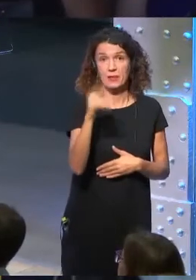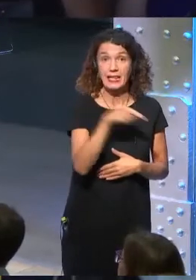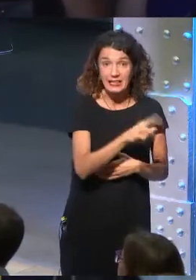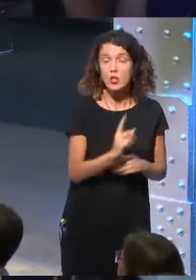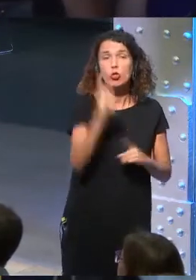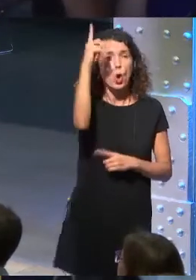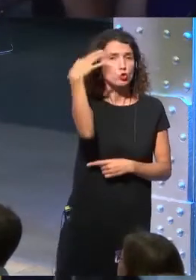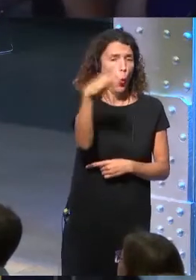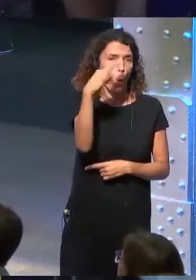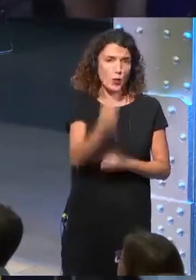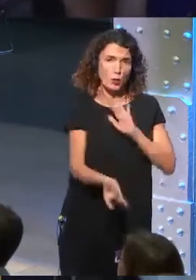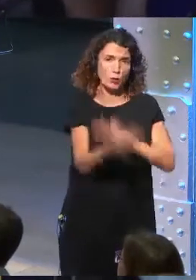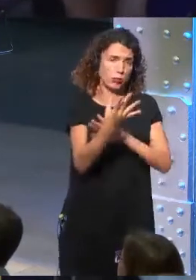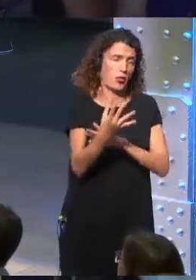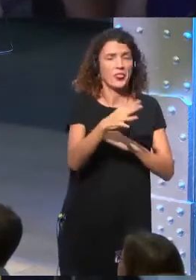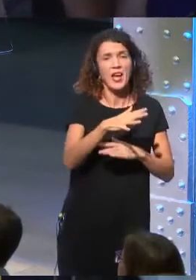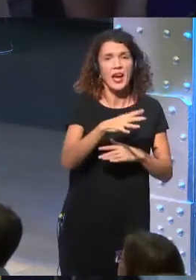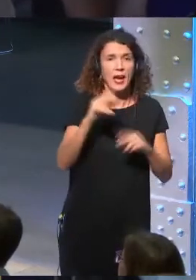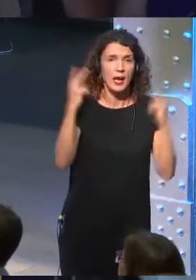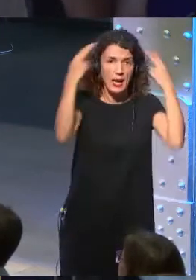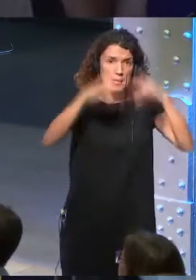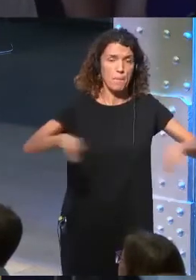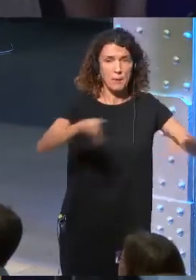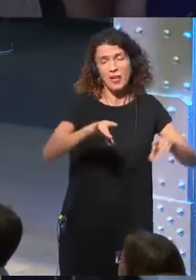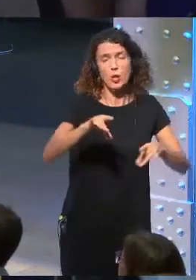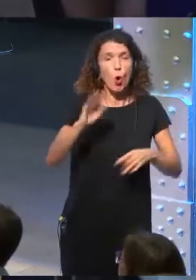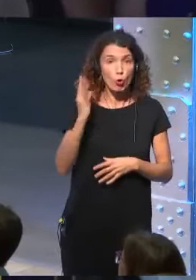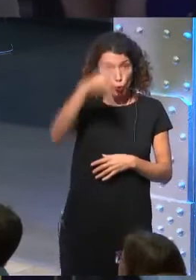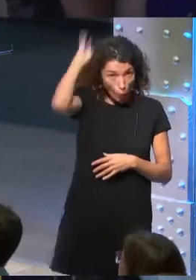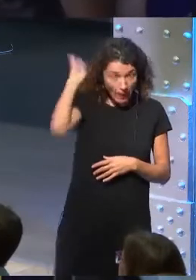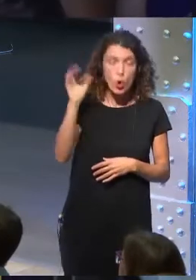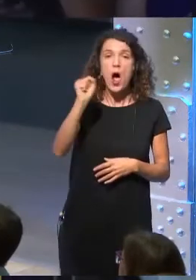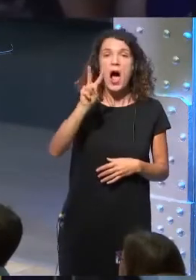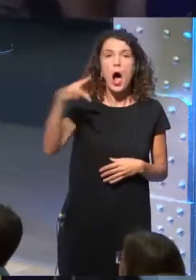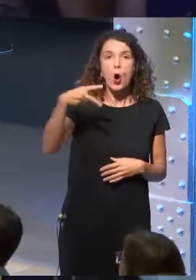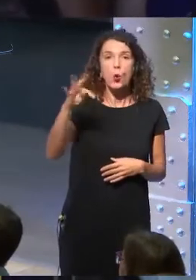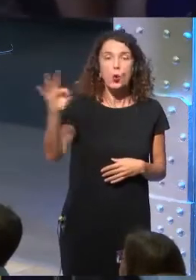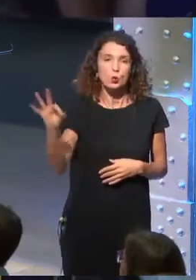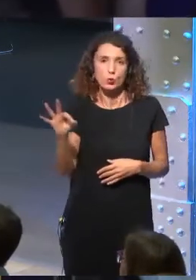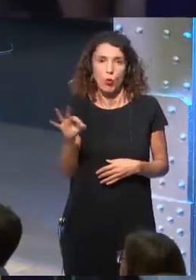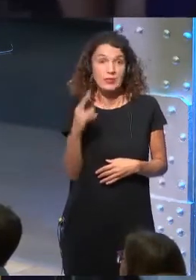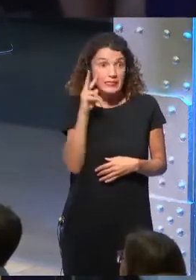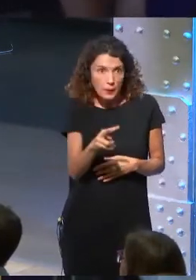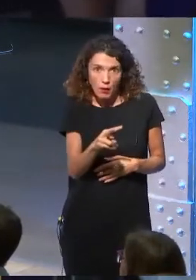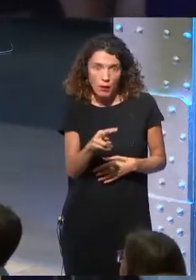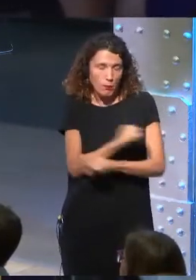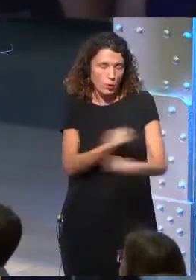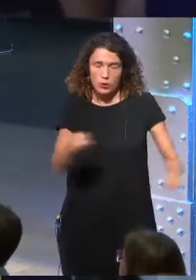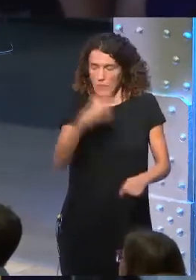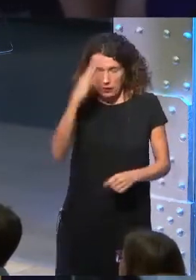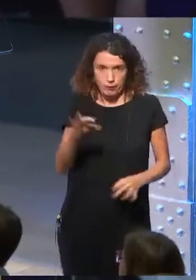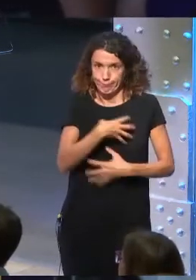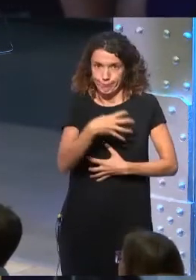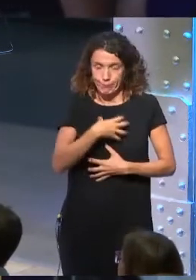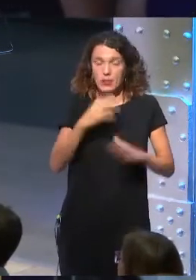this person became the only god in the Roman Empire. August wouldn't have believed